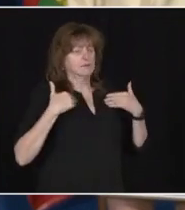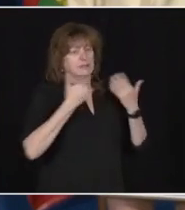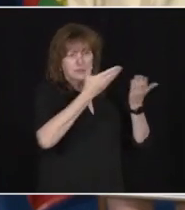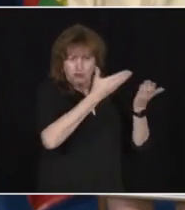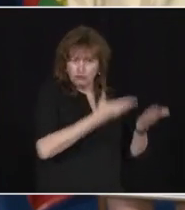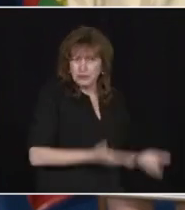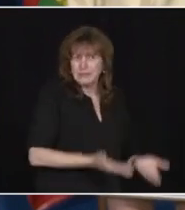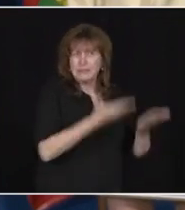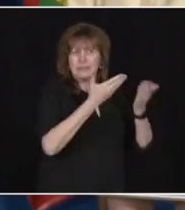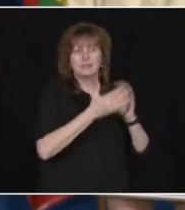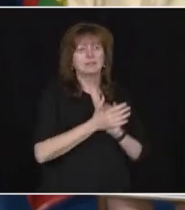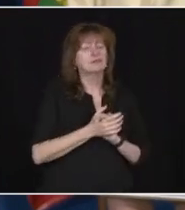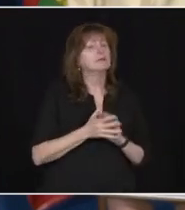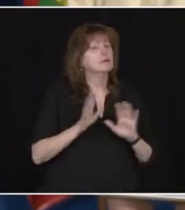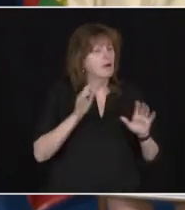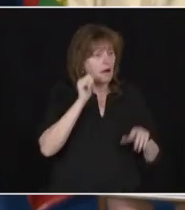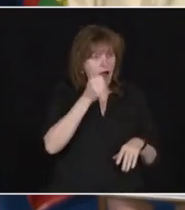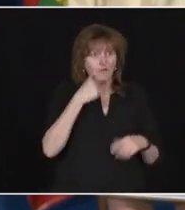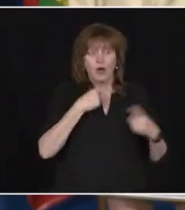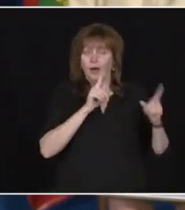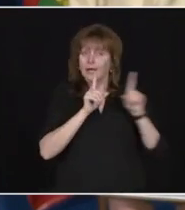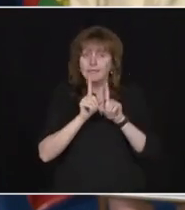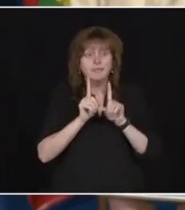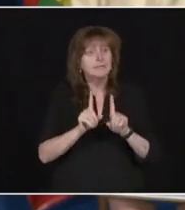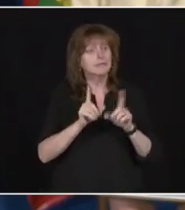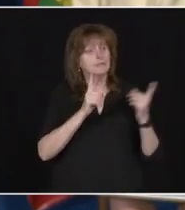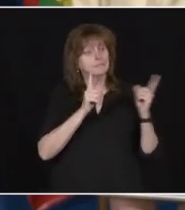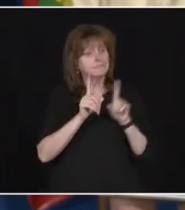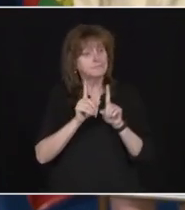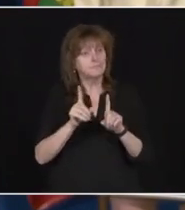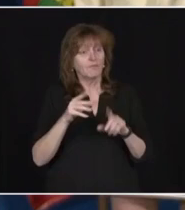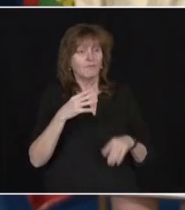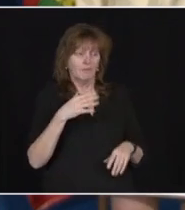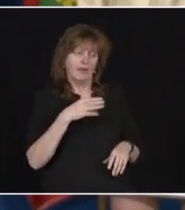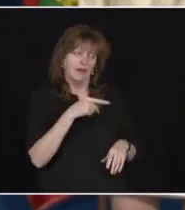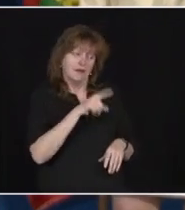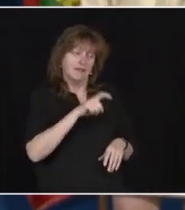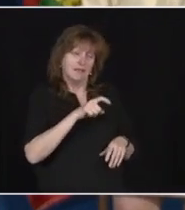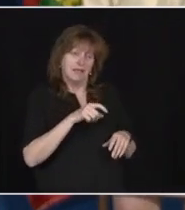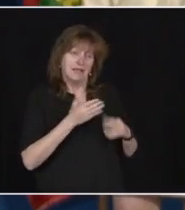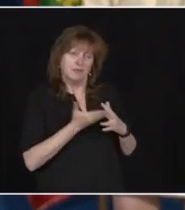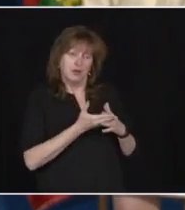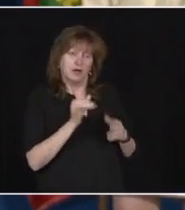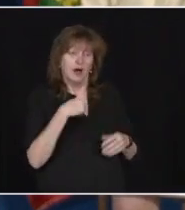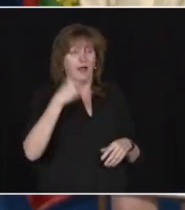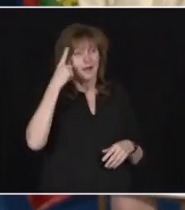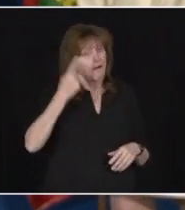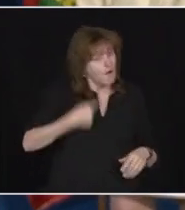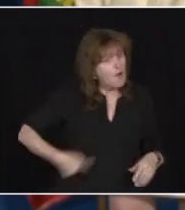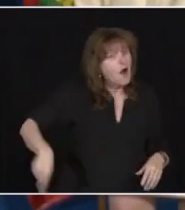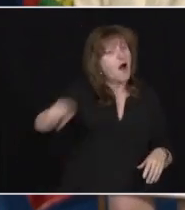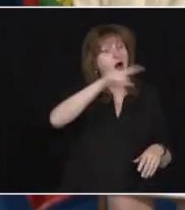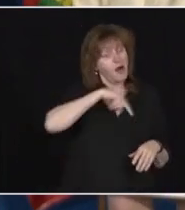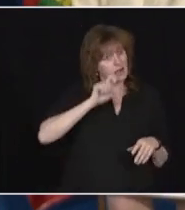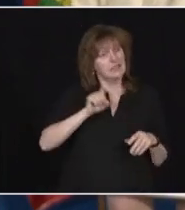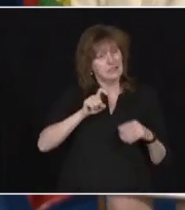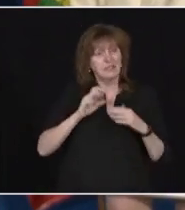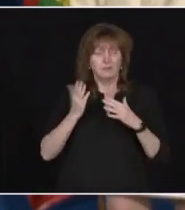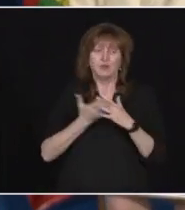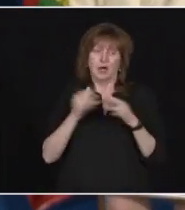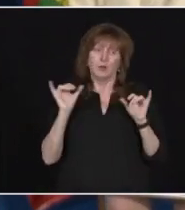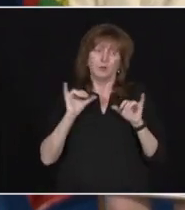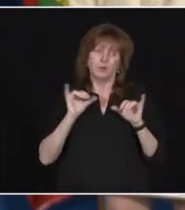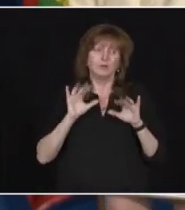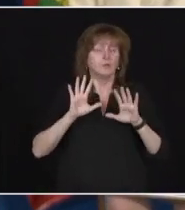standing with me every day. So Christine, I think you need a break too. I think we all do. So enjoy the long weekend. I'm so